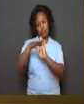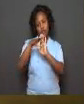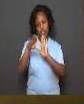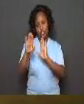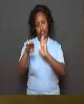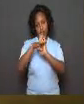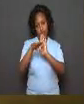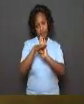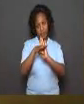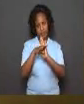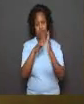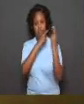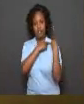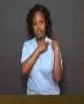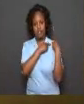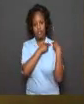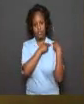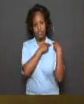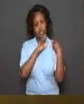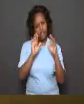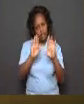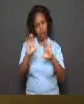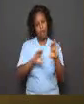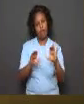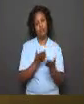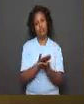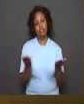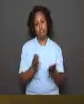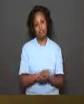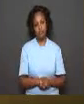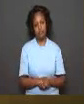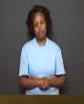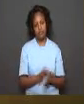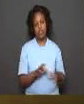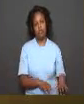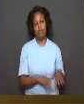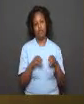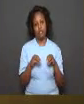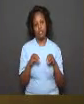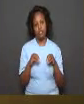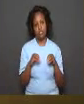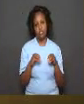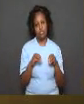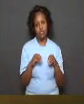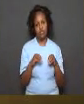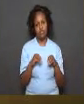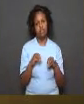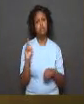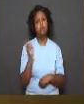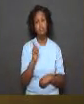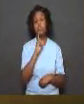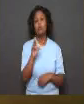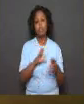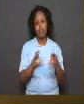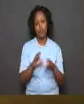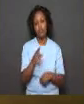representatives responsible for their actions. Students, what can you do